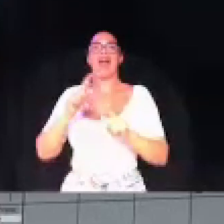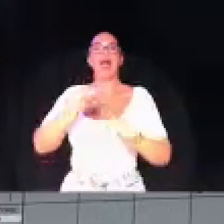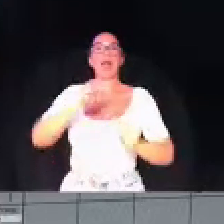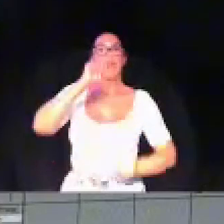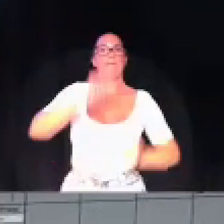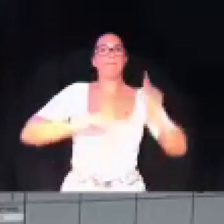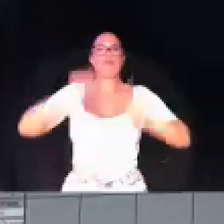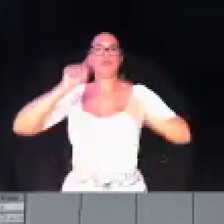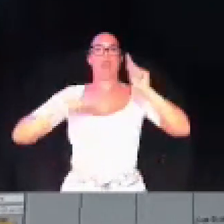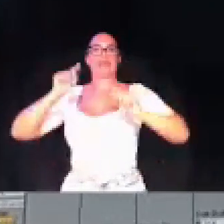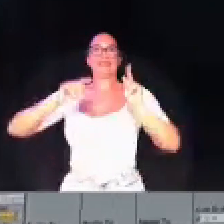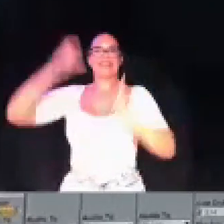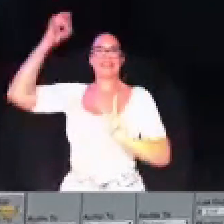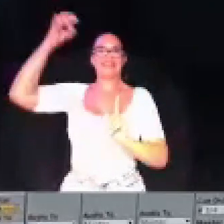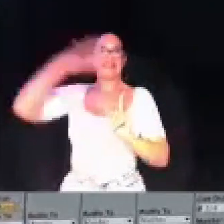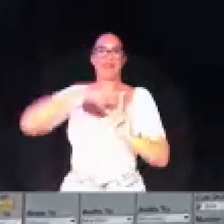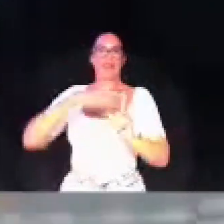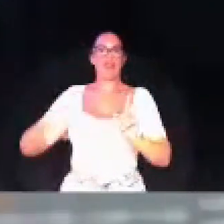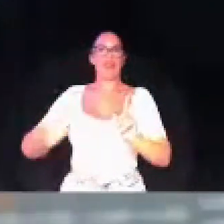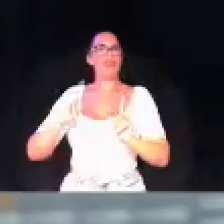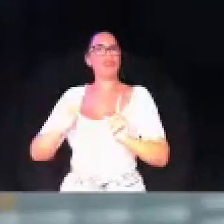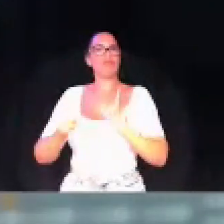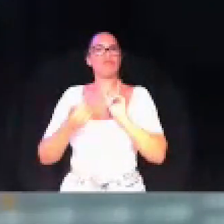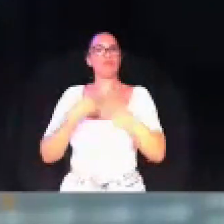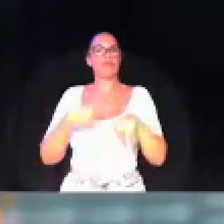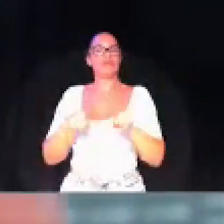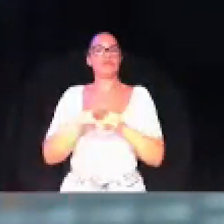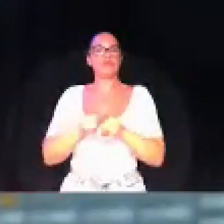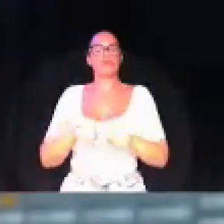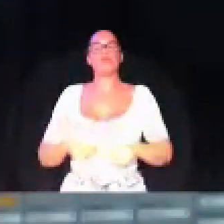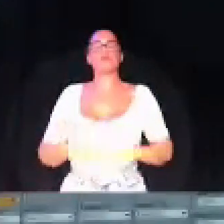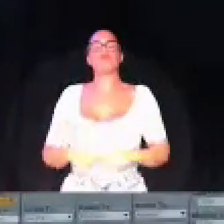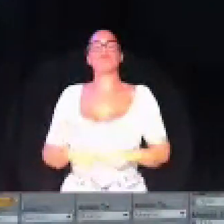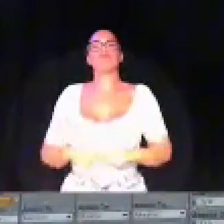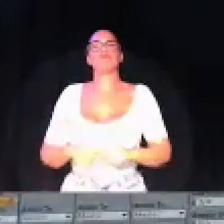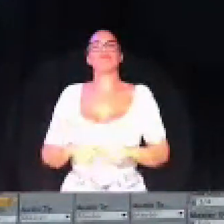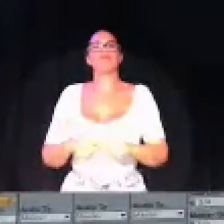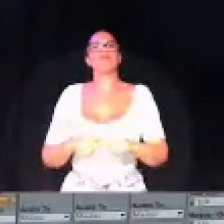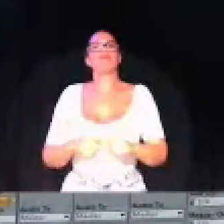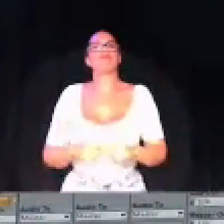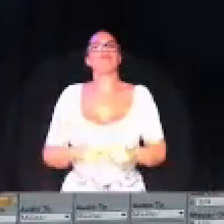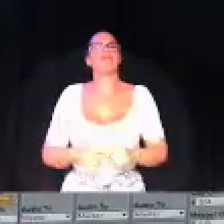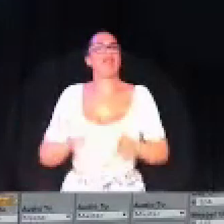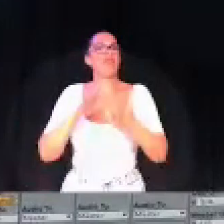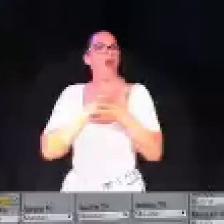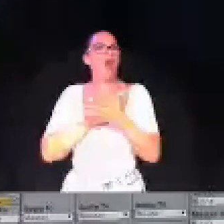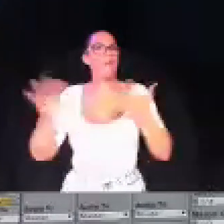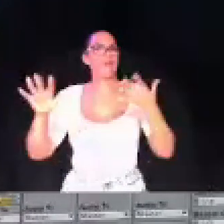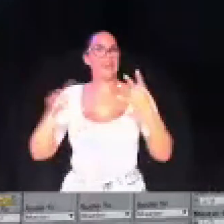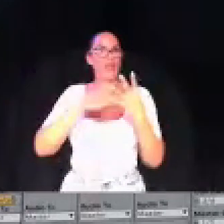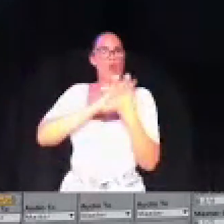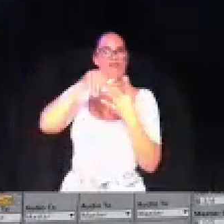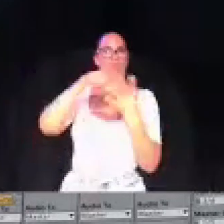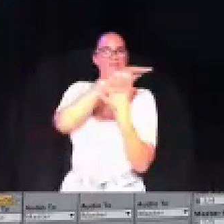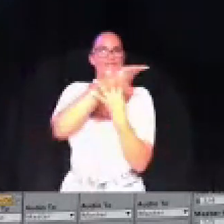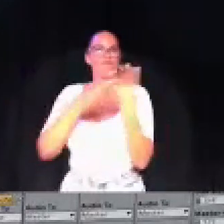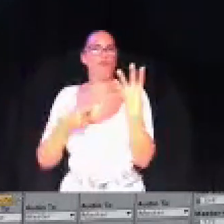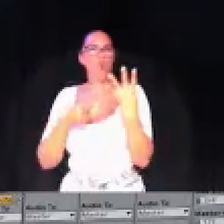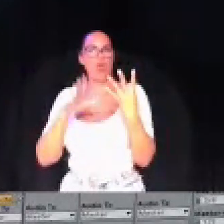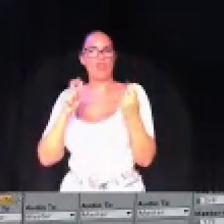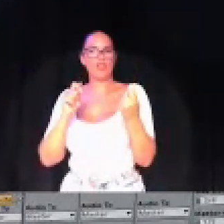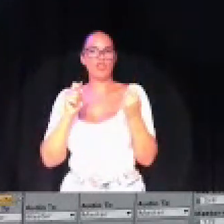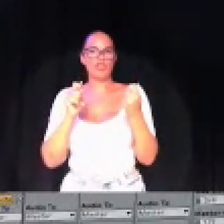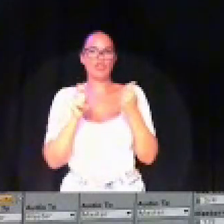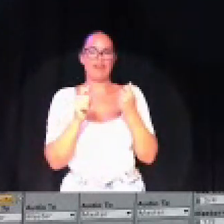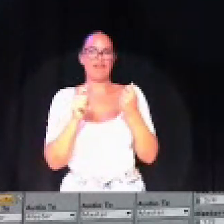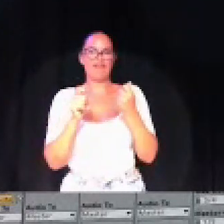is responding to that as well. And the harmony of those 4 harmonics shifts every